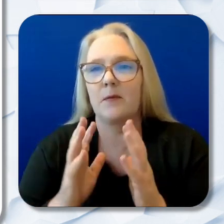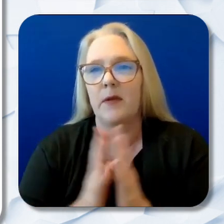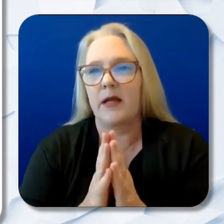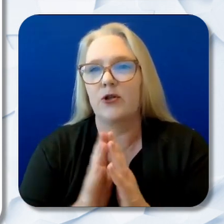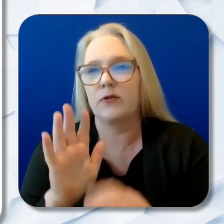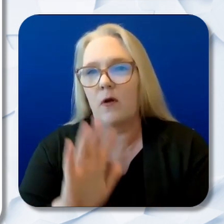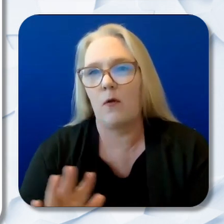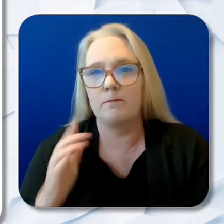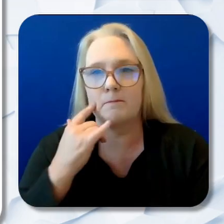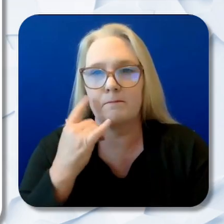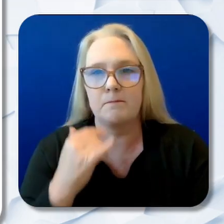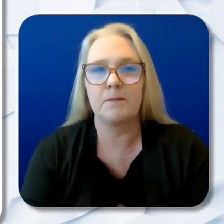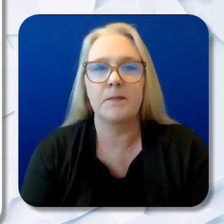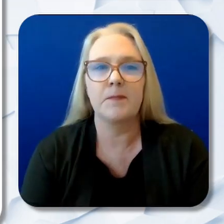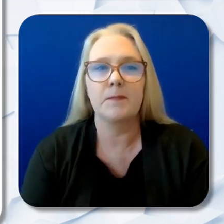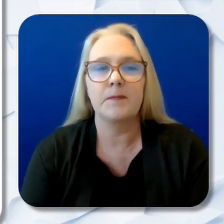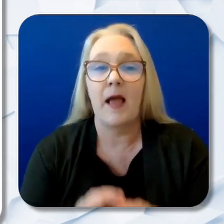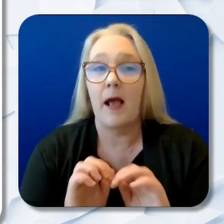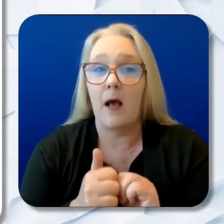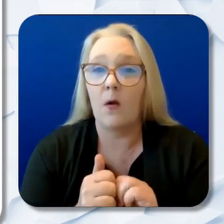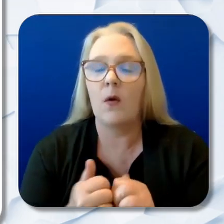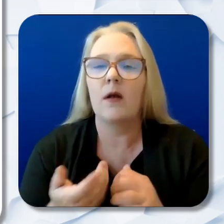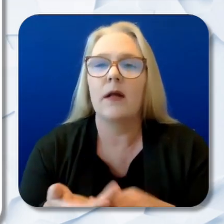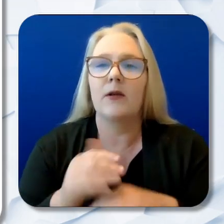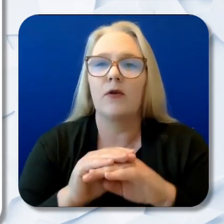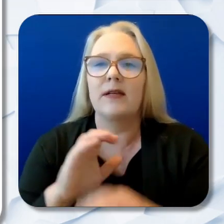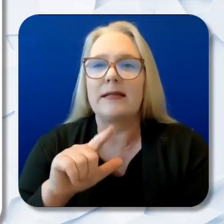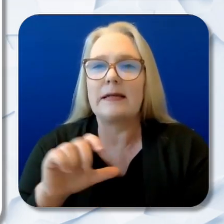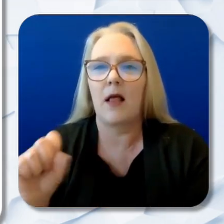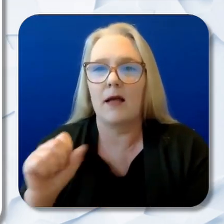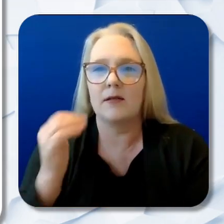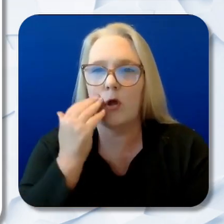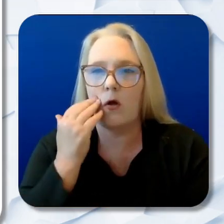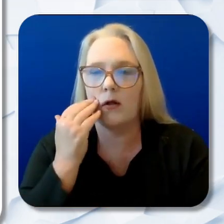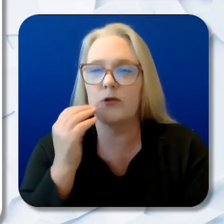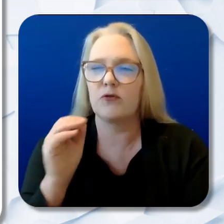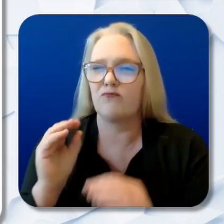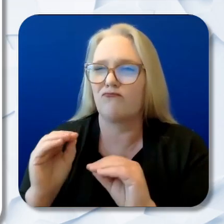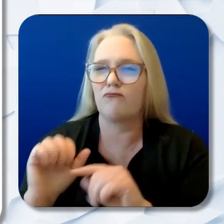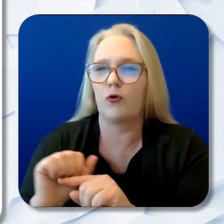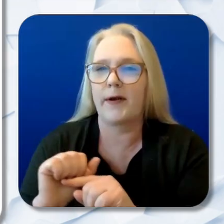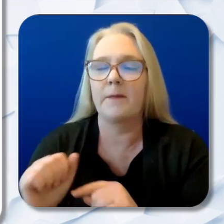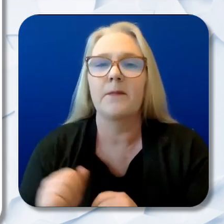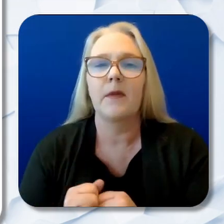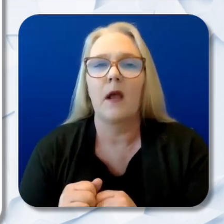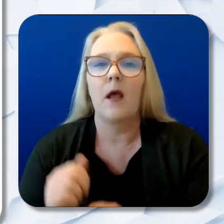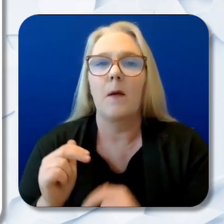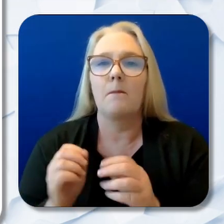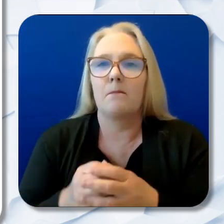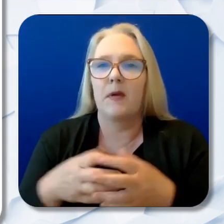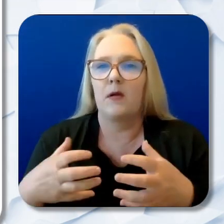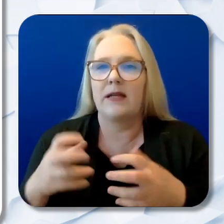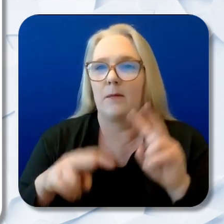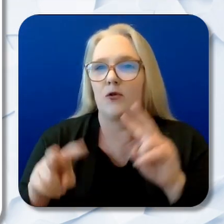state through, number 1, increasing class knowledge through training, building observer